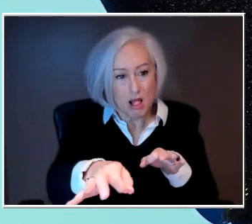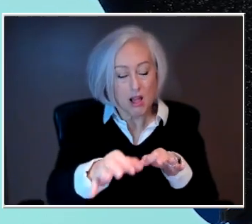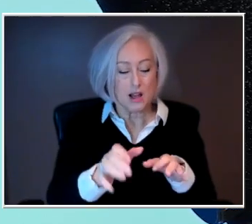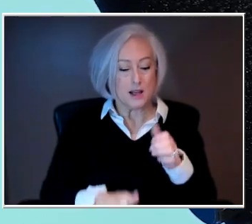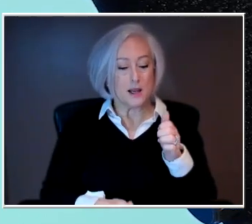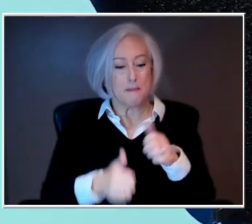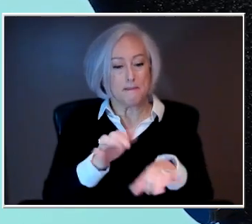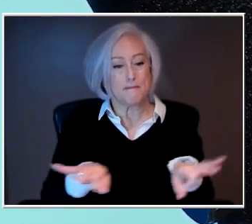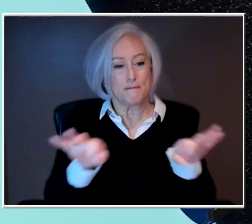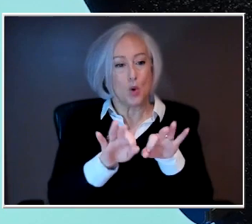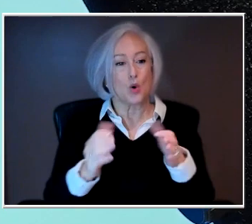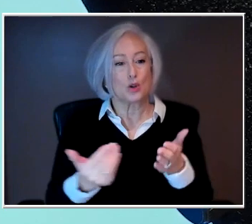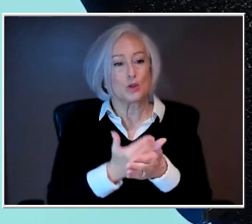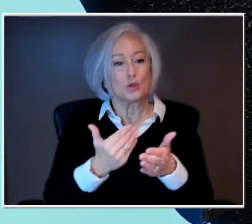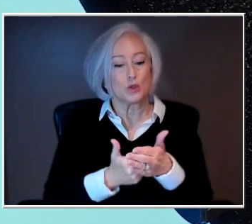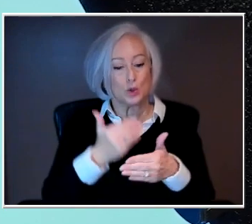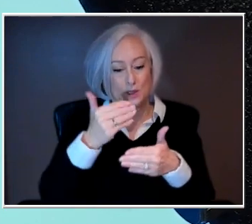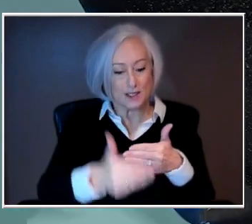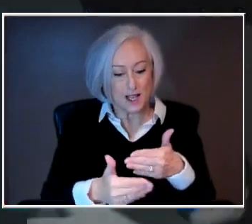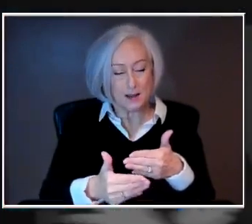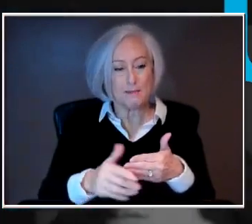treatments.